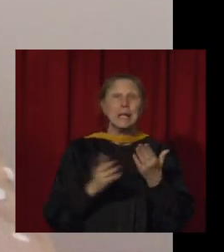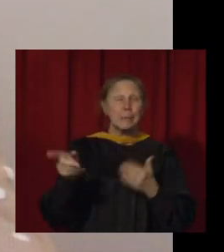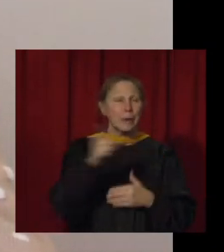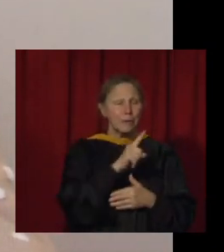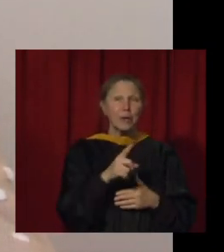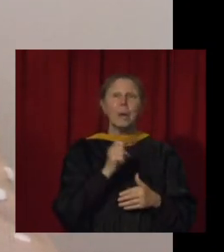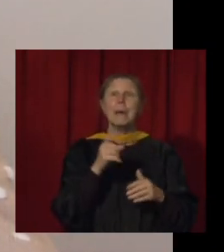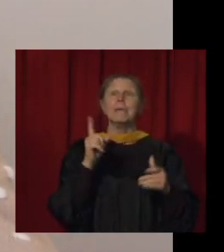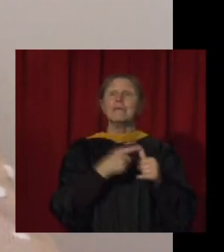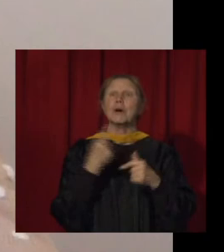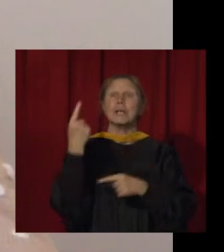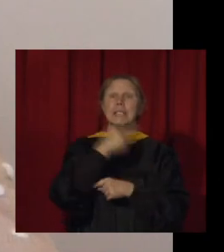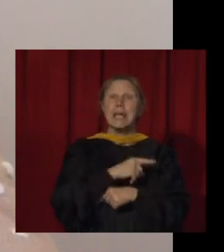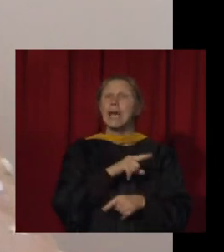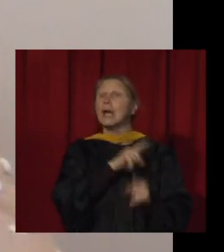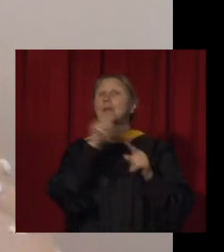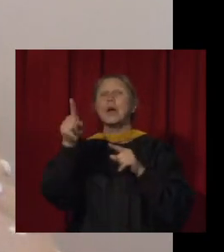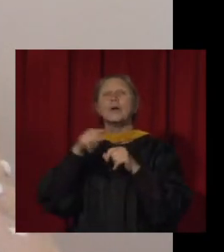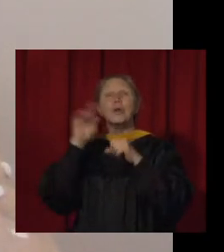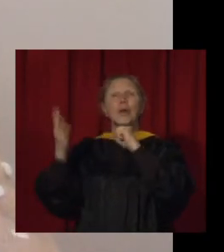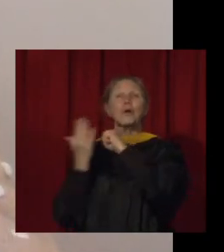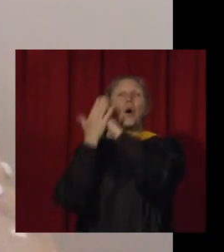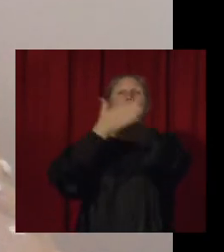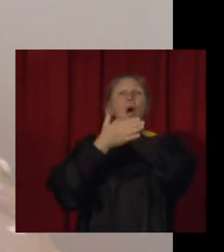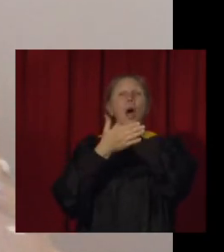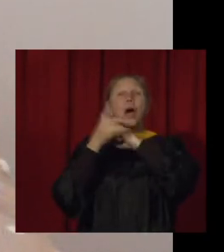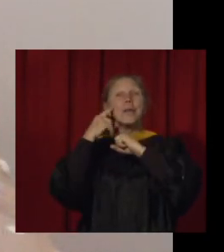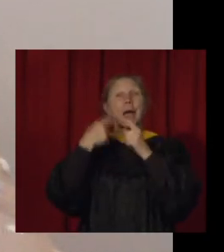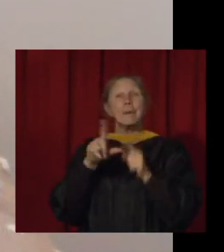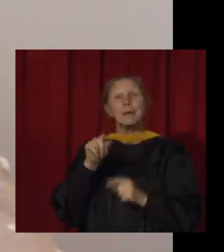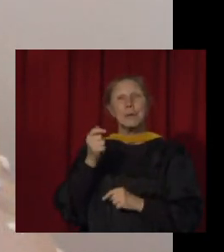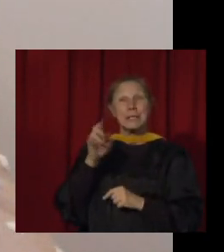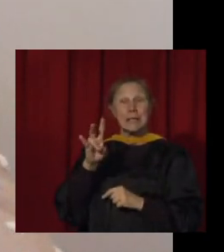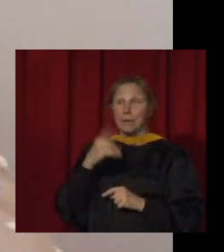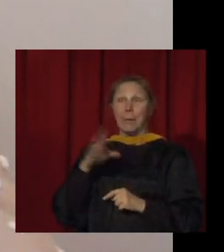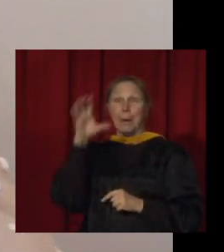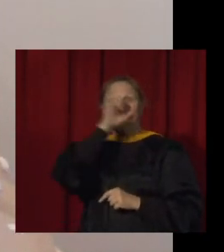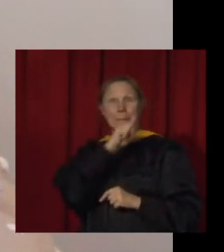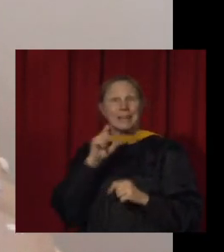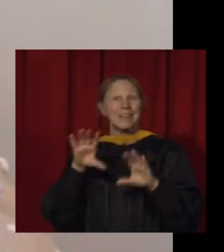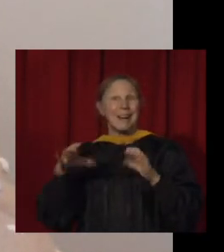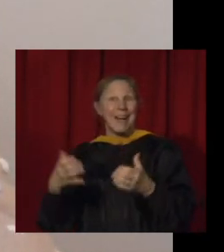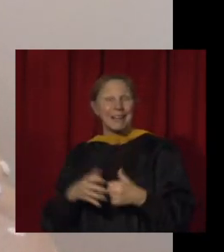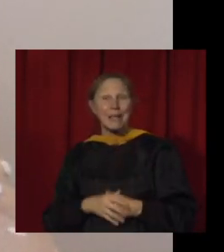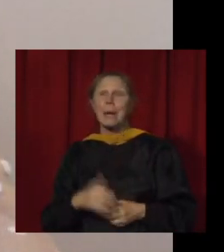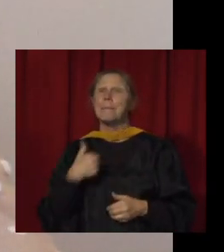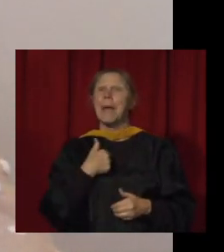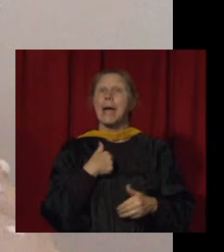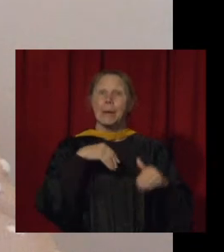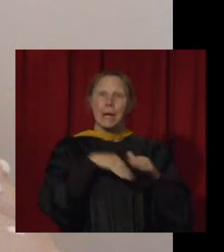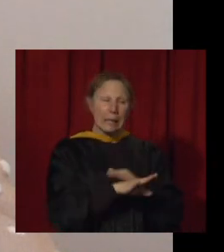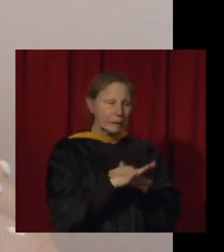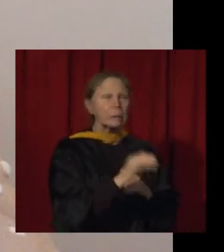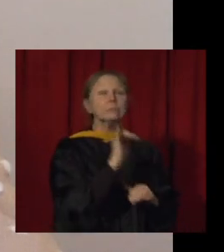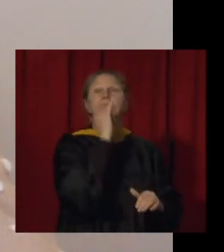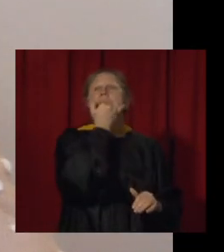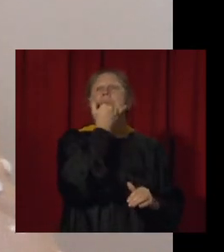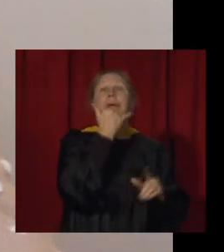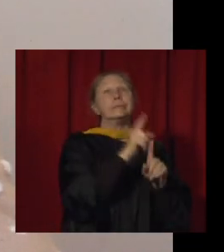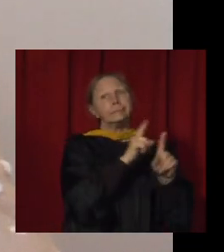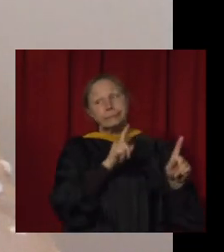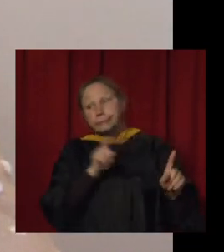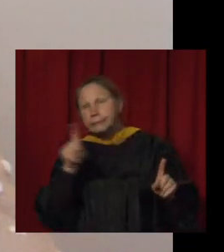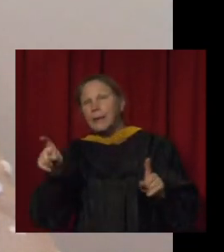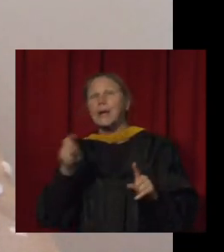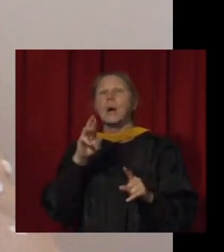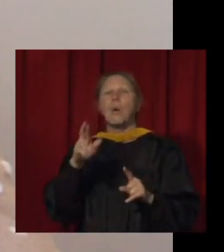even skipped the first day to see the solar eclipse back in 2017. You might have been like me and walked into a few wrong classrooms, or were